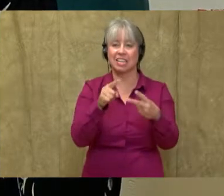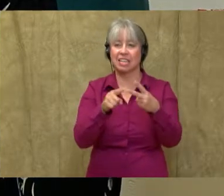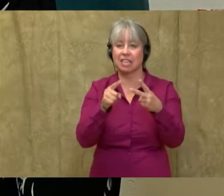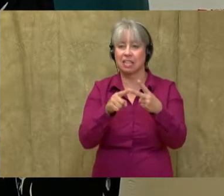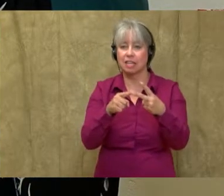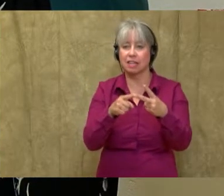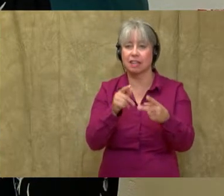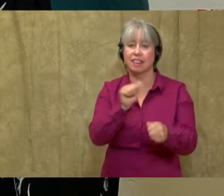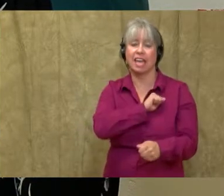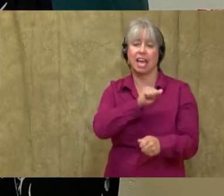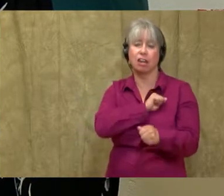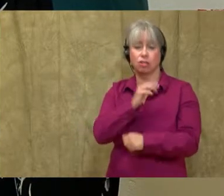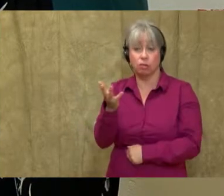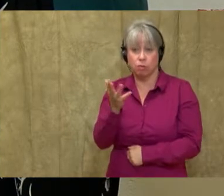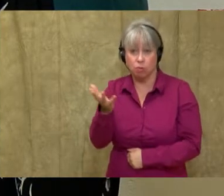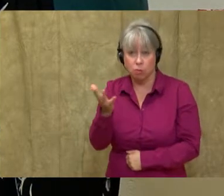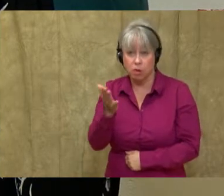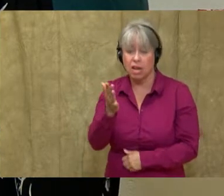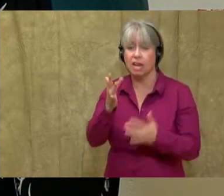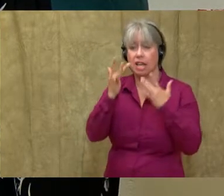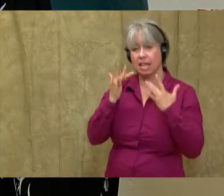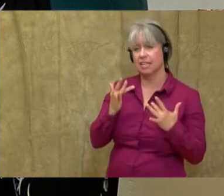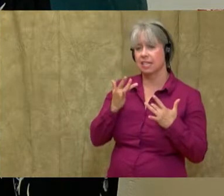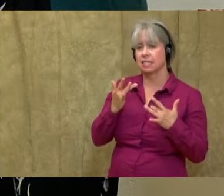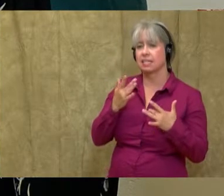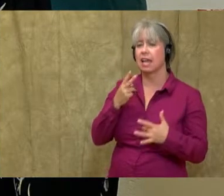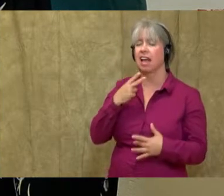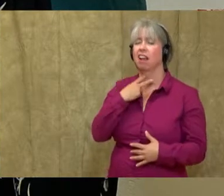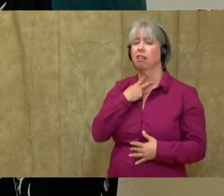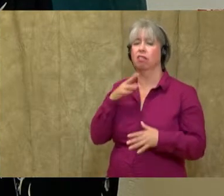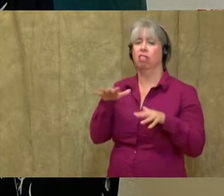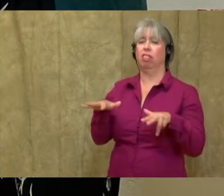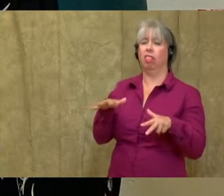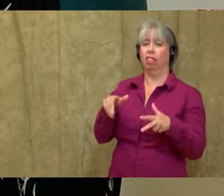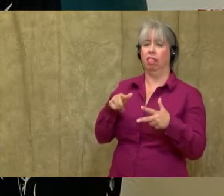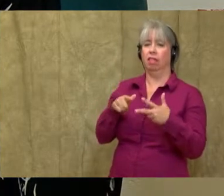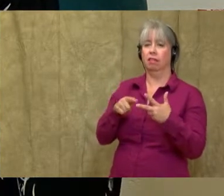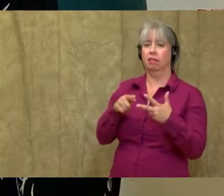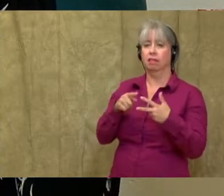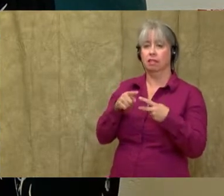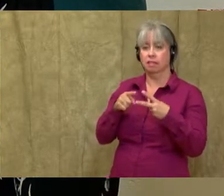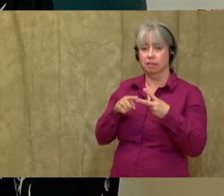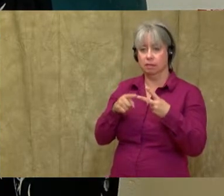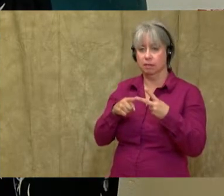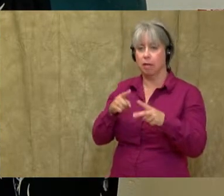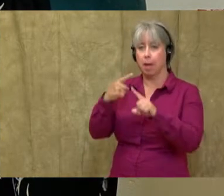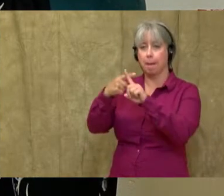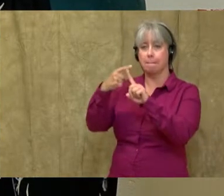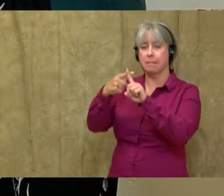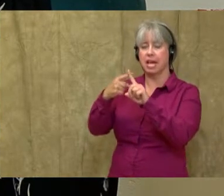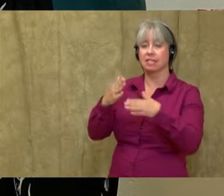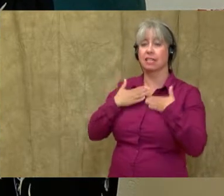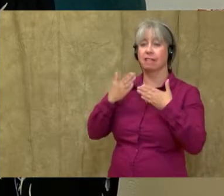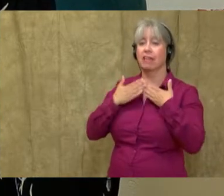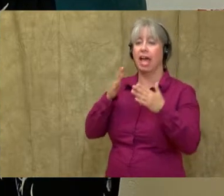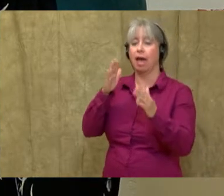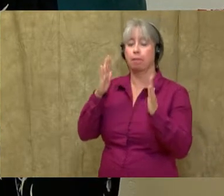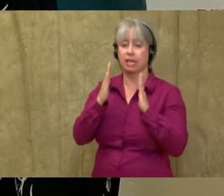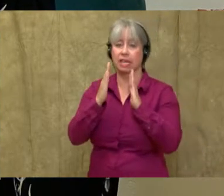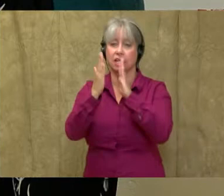A sad and uncertain outlook. B, a positive, optimistic outlook. Or C, a